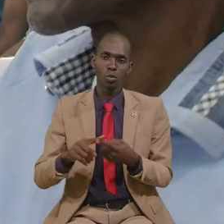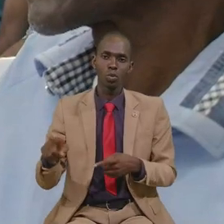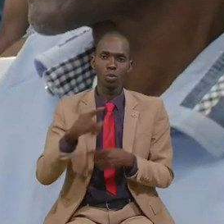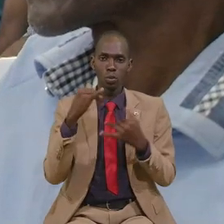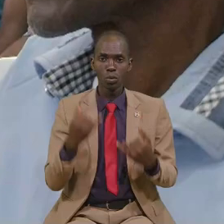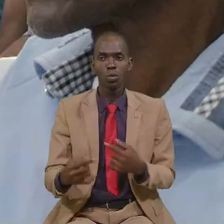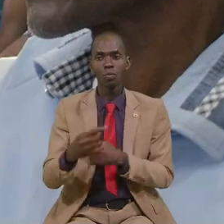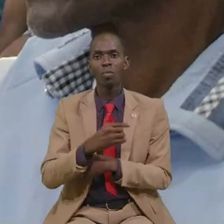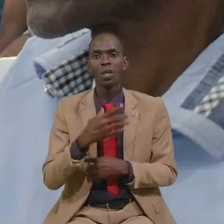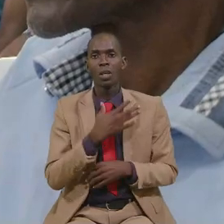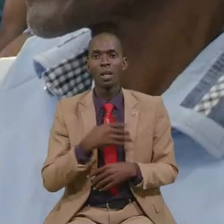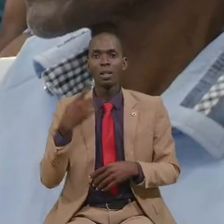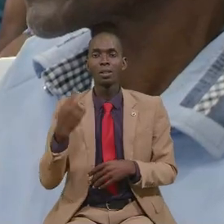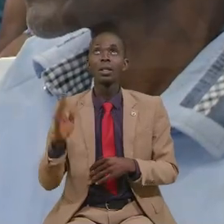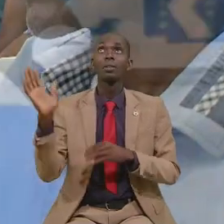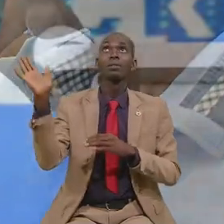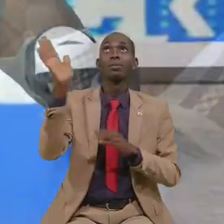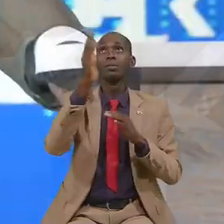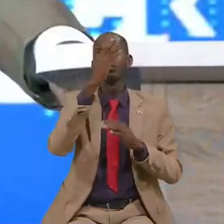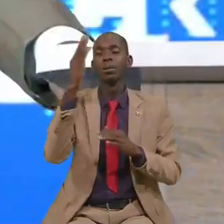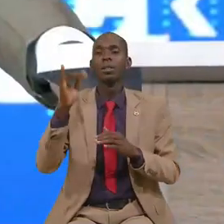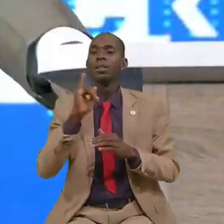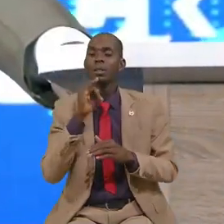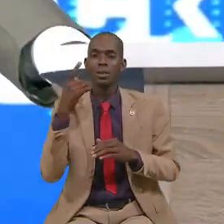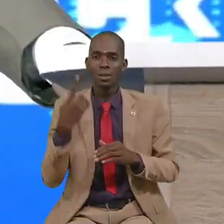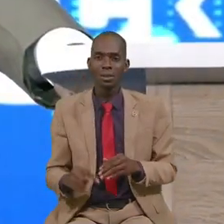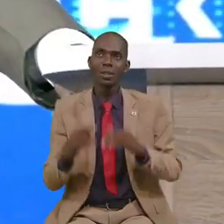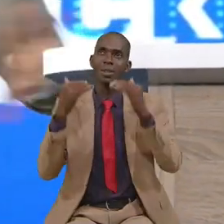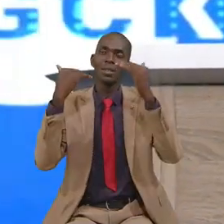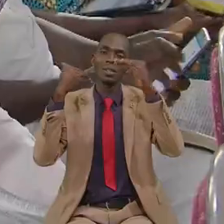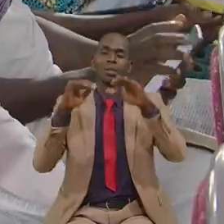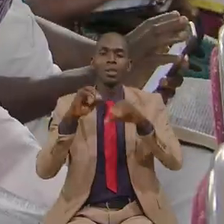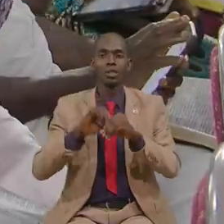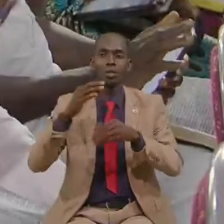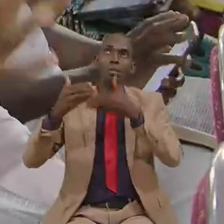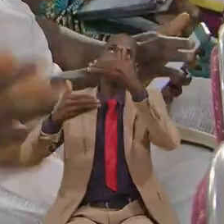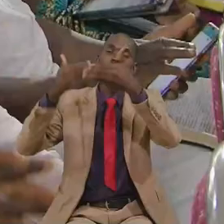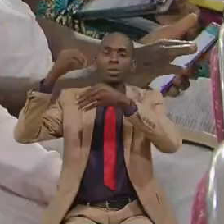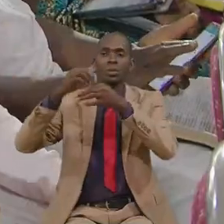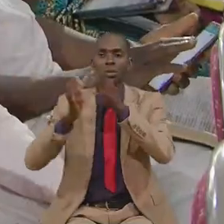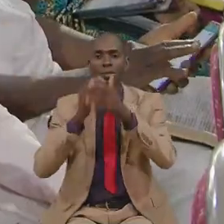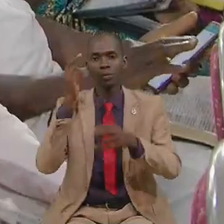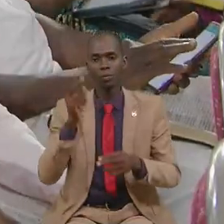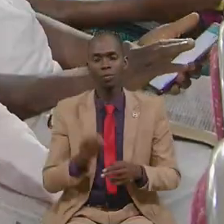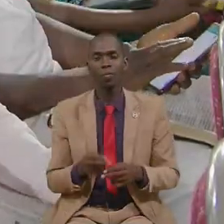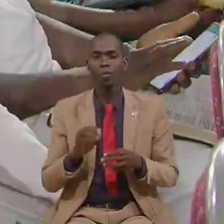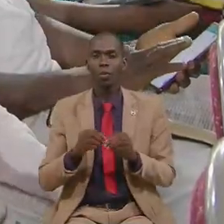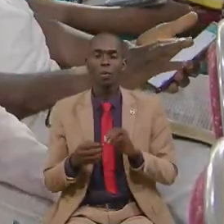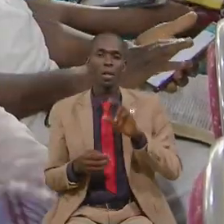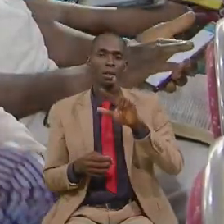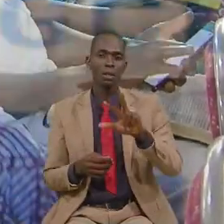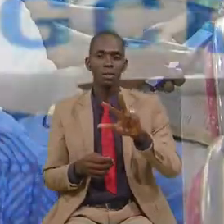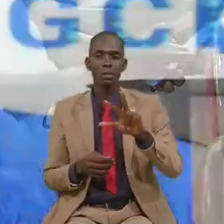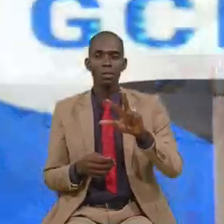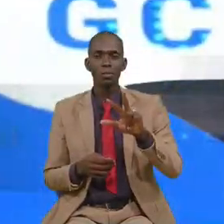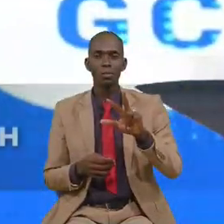sky is the limit in your progress in Jesus' name. Number three, we're looking